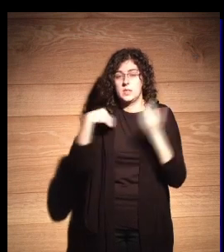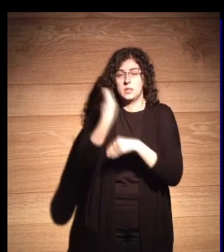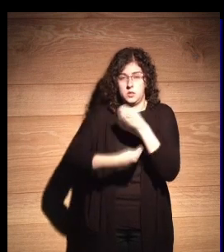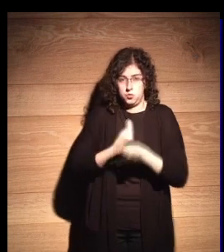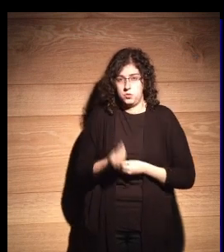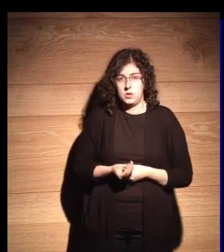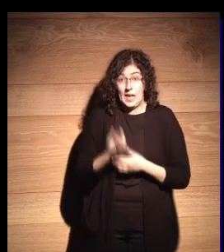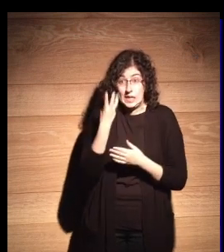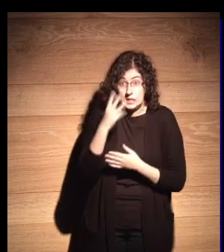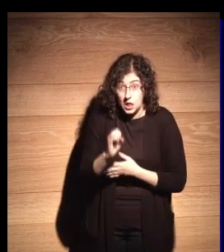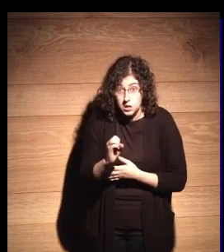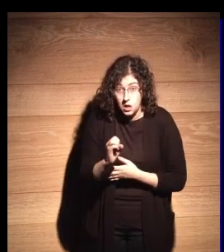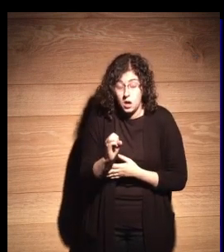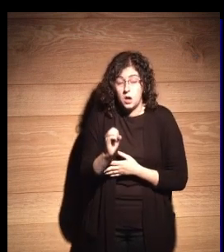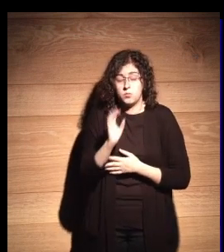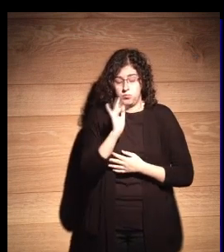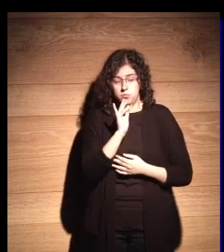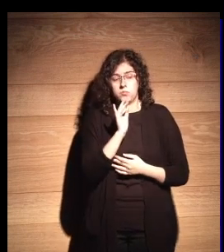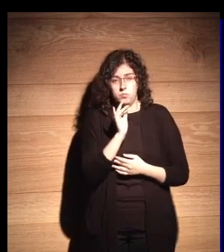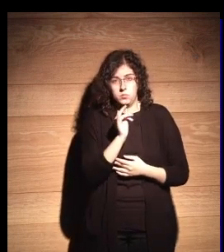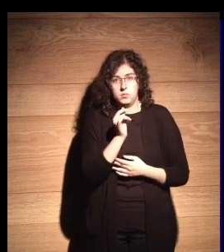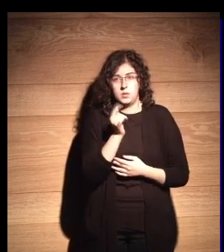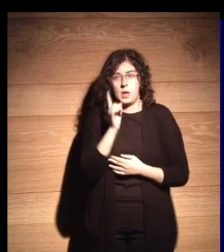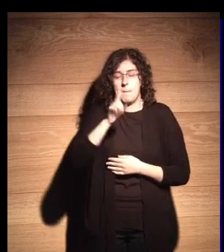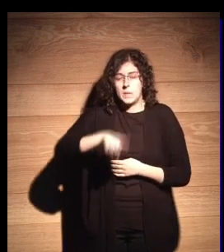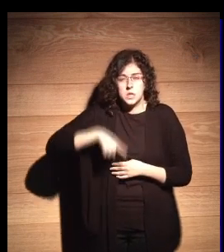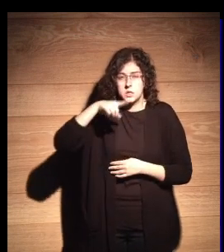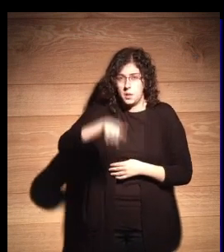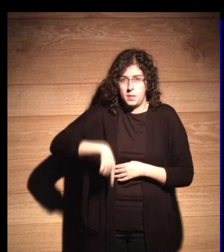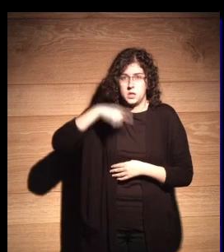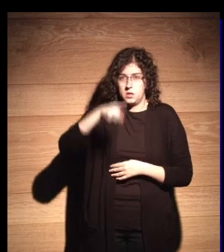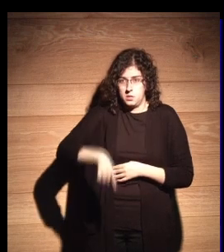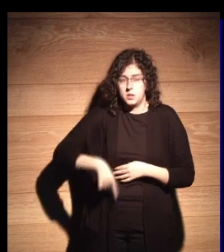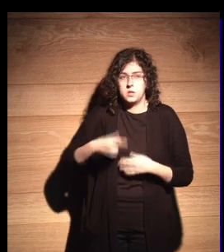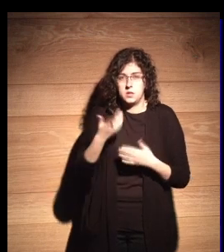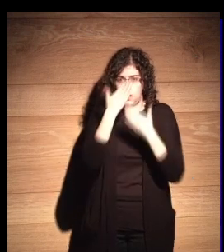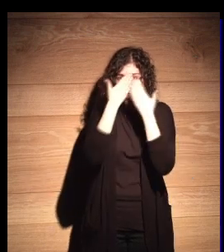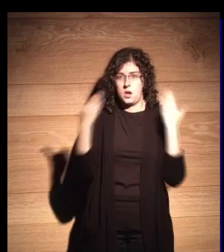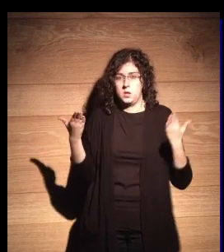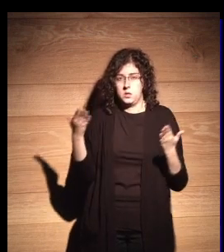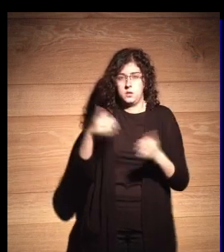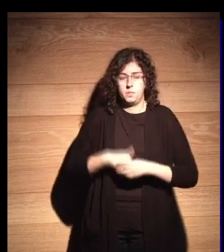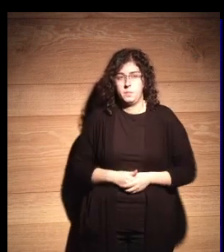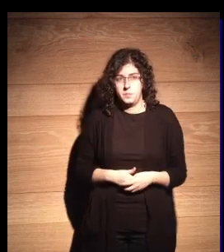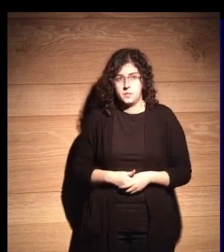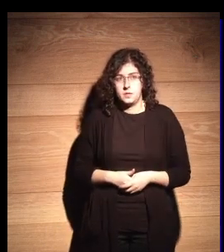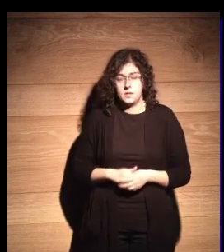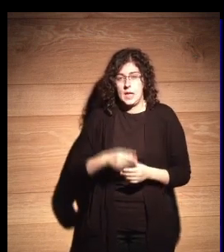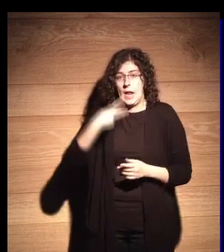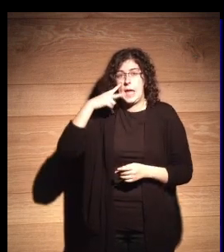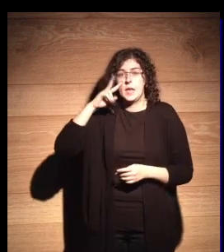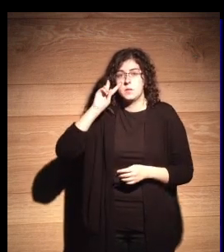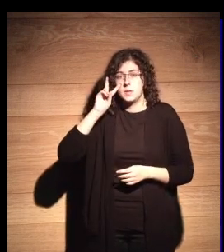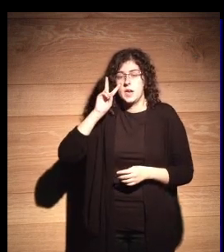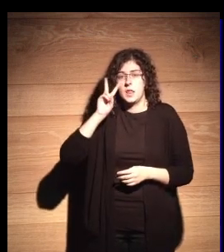and spent months and months and months. And what was your experience, just in a short sentence, about